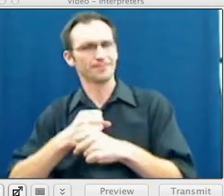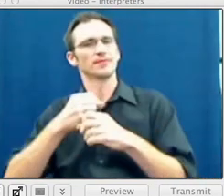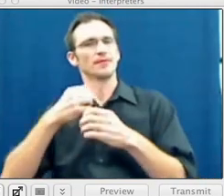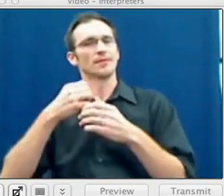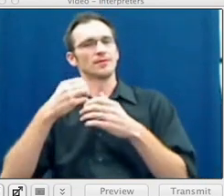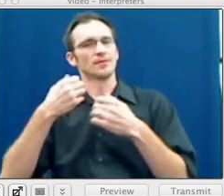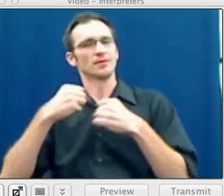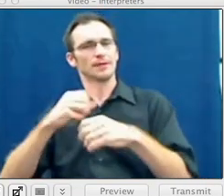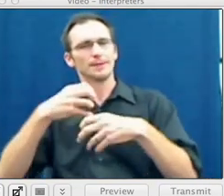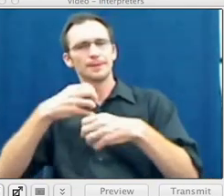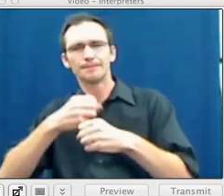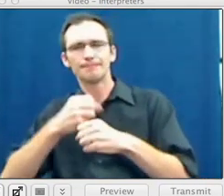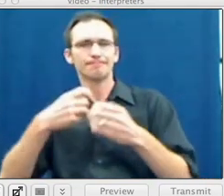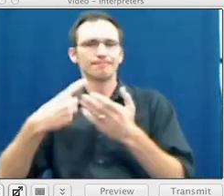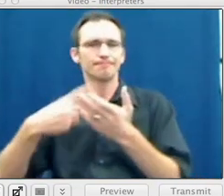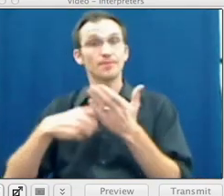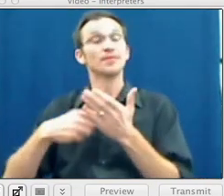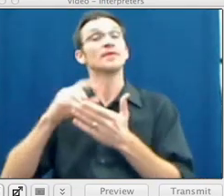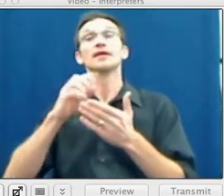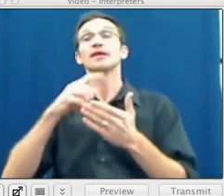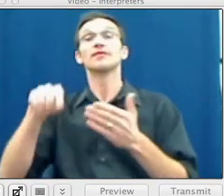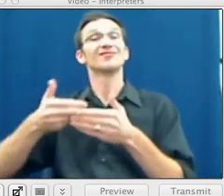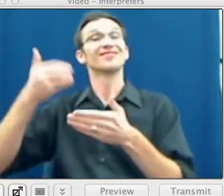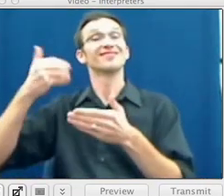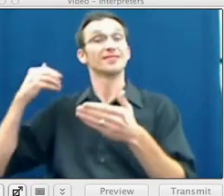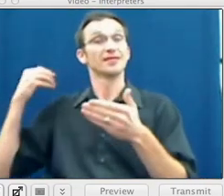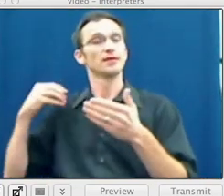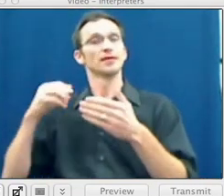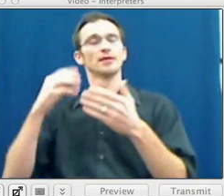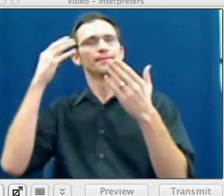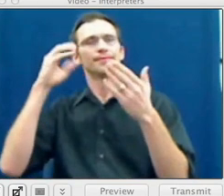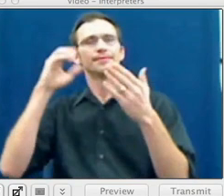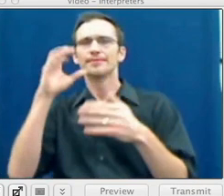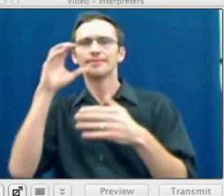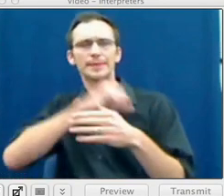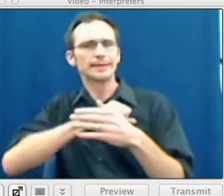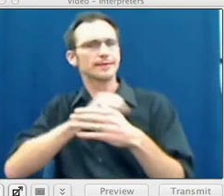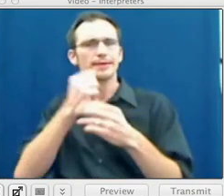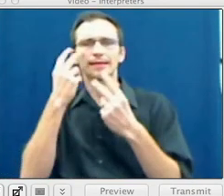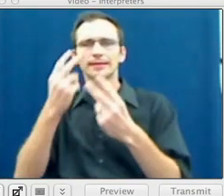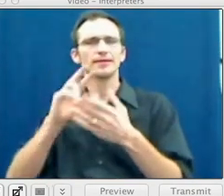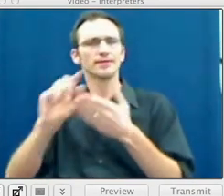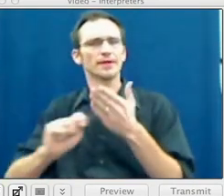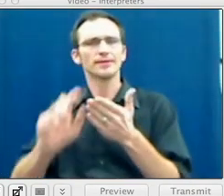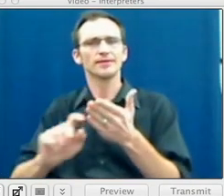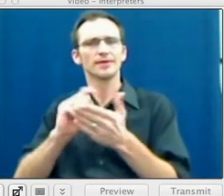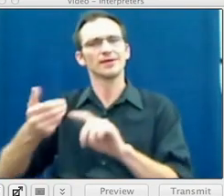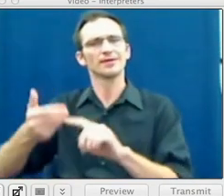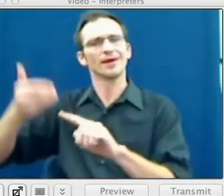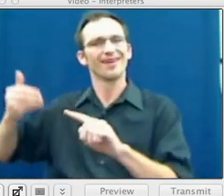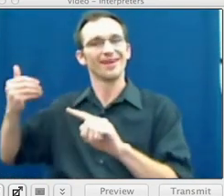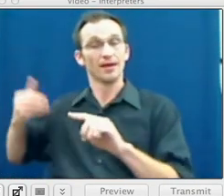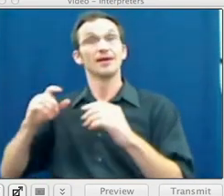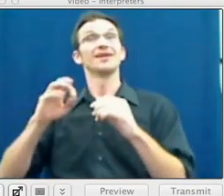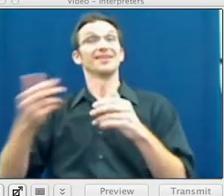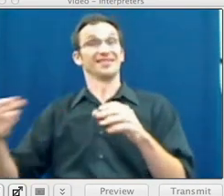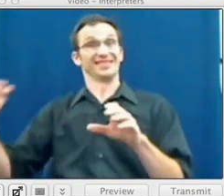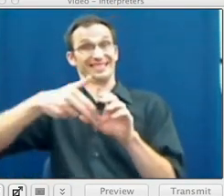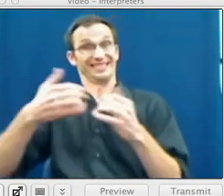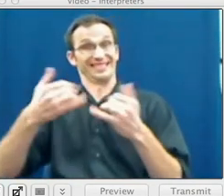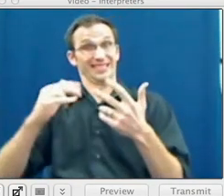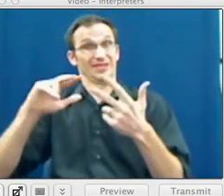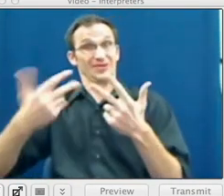sessions or have been a part of them live, this third session may seem a little confusing if you haven't been